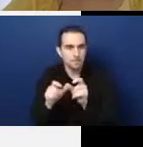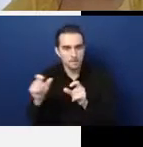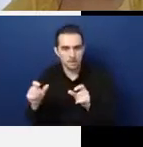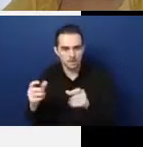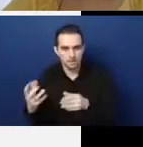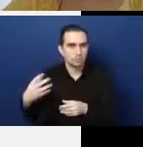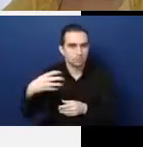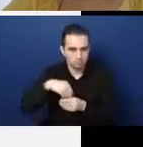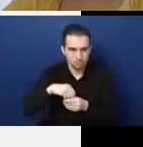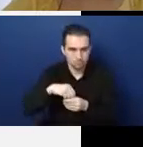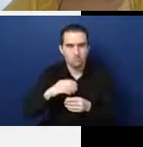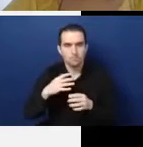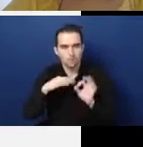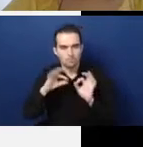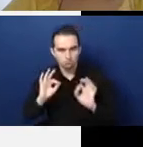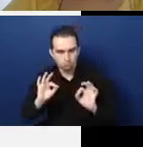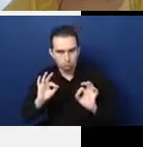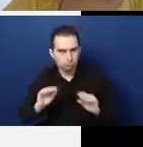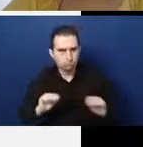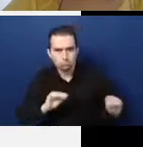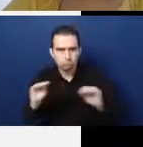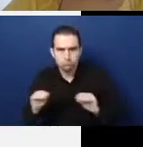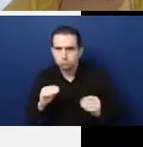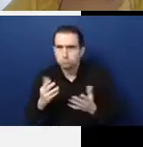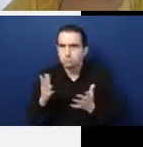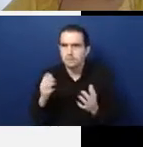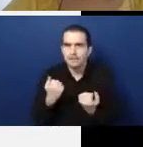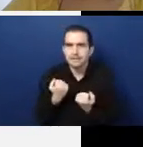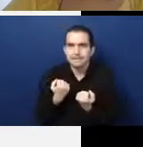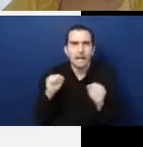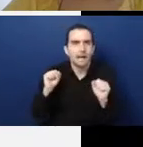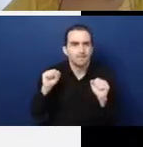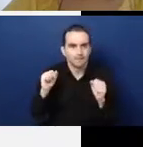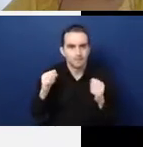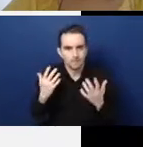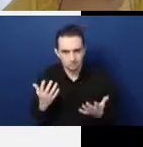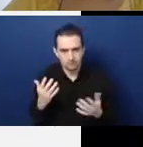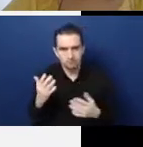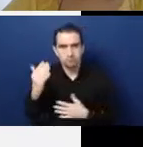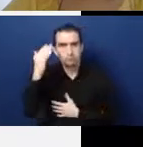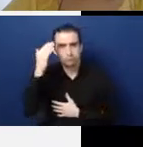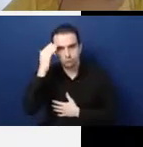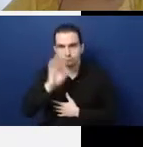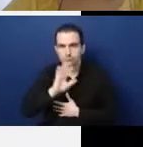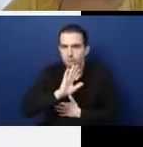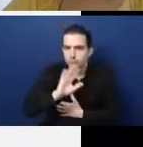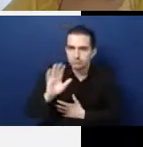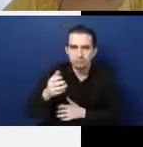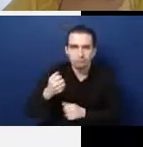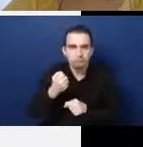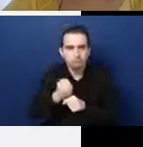to make sure that they are also safeguarding the beneficiaries that we work with.